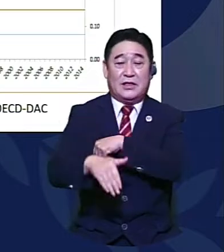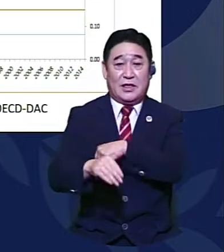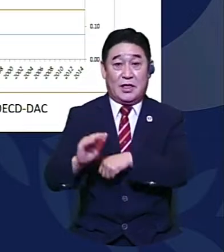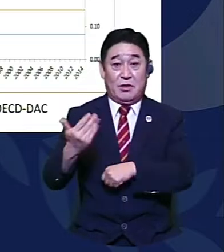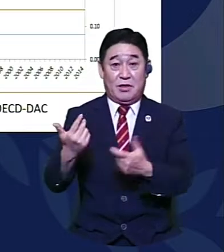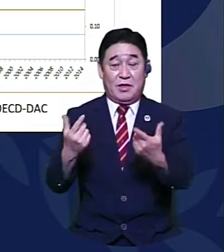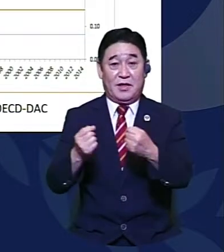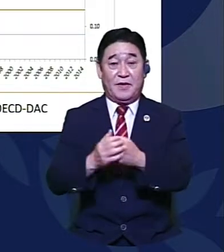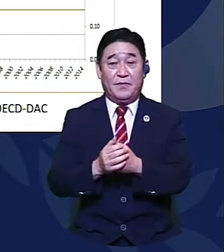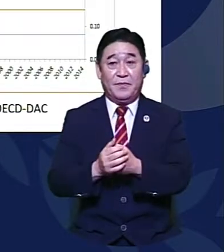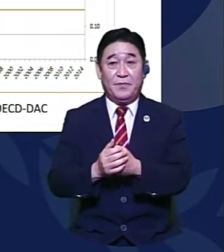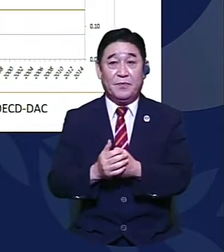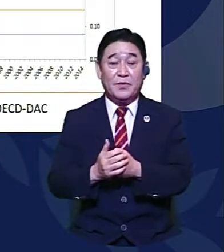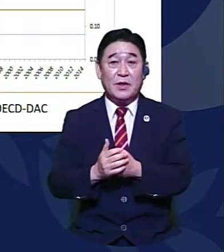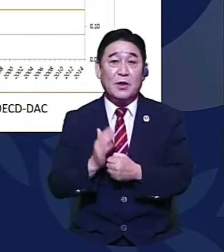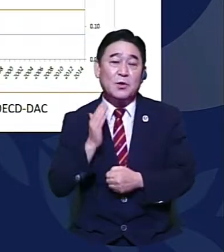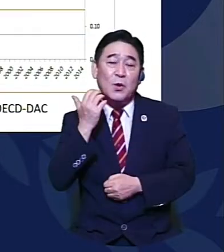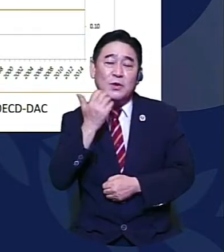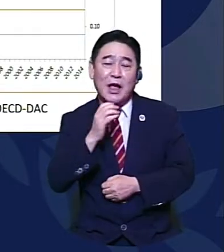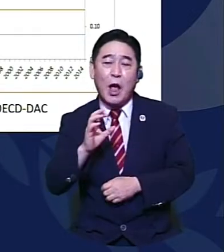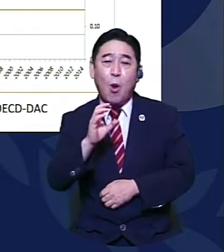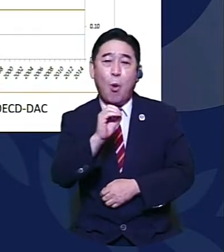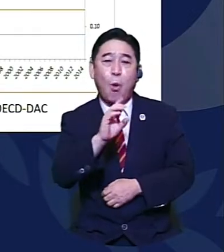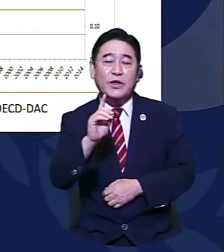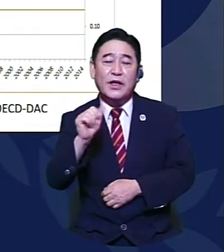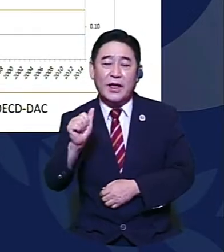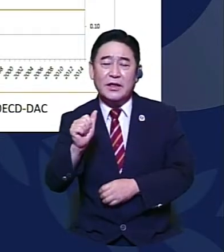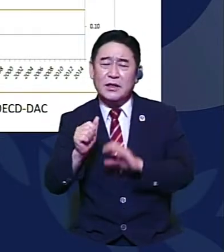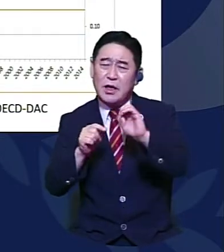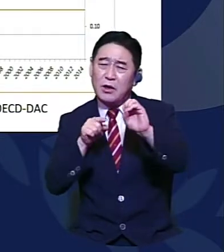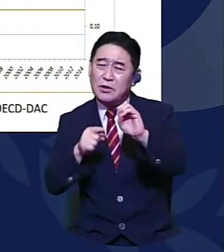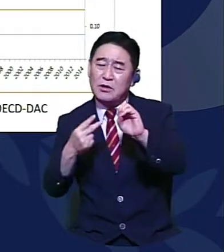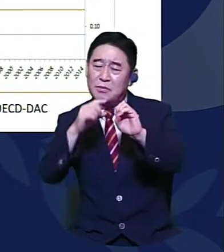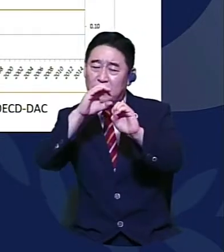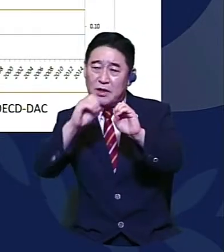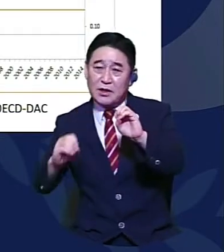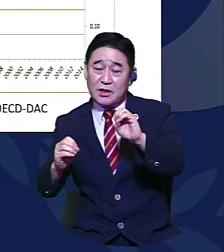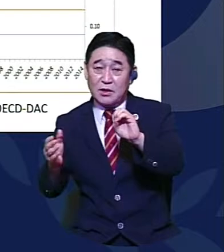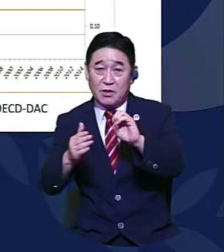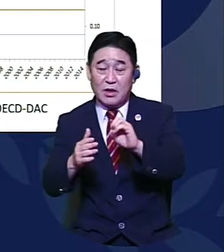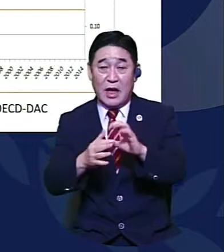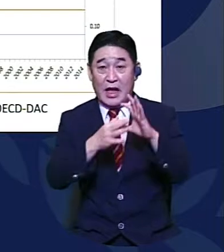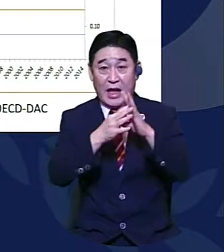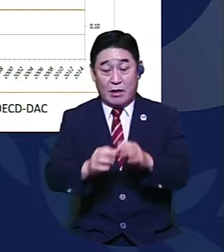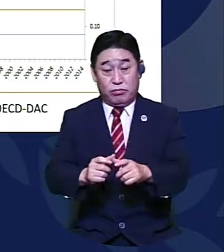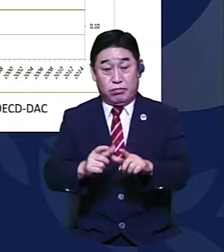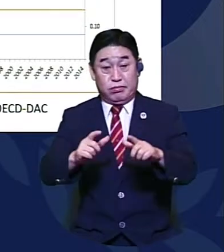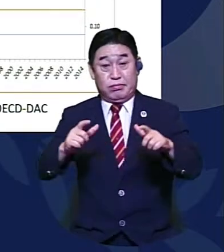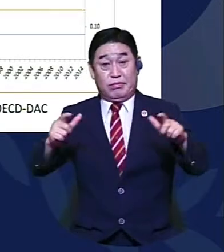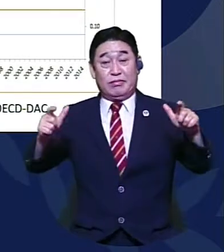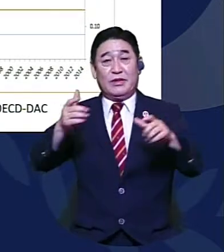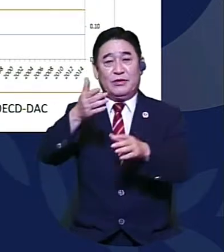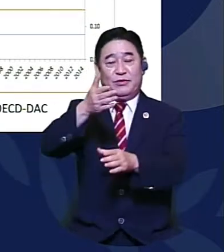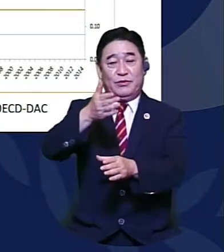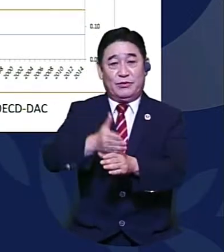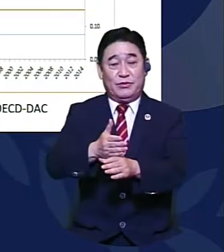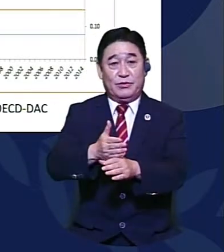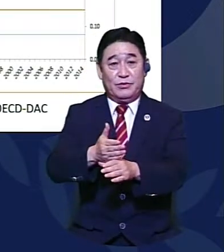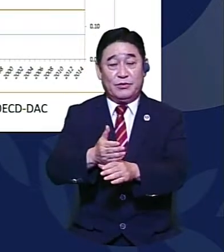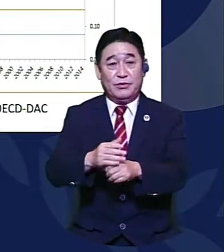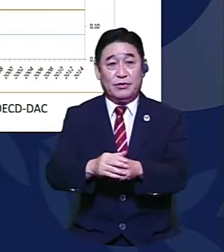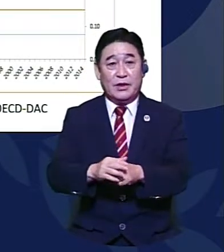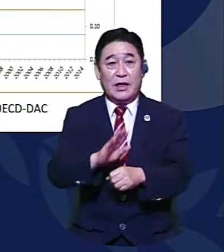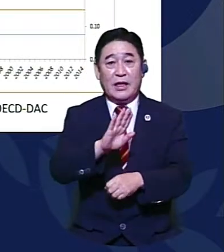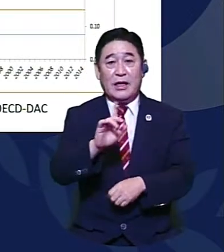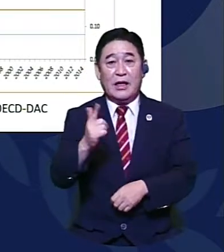was about 0.2%, and indeed it's growing, I hope. And Mr. Ban Ki-moon, my president and chair,